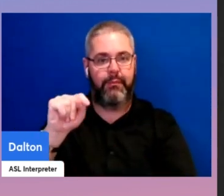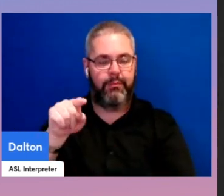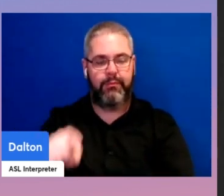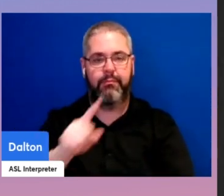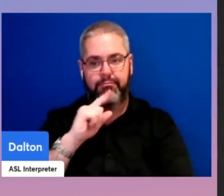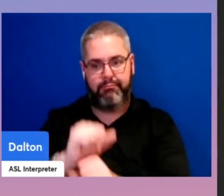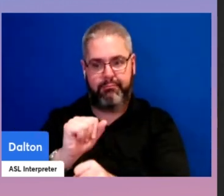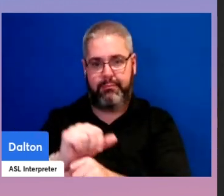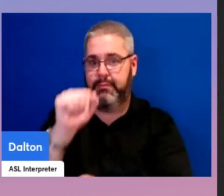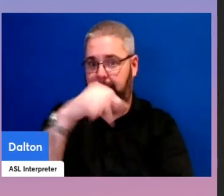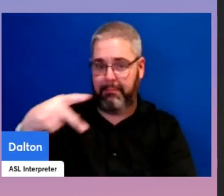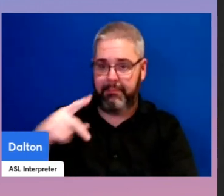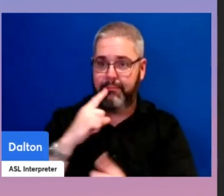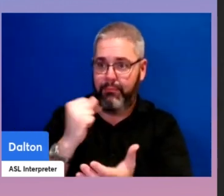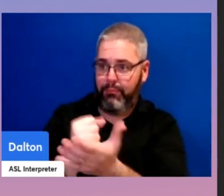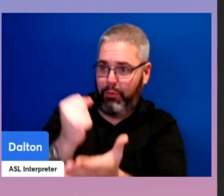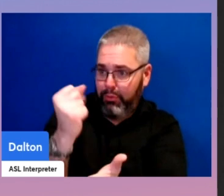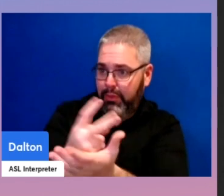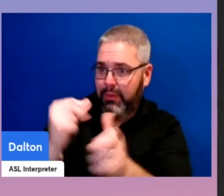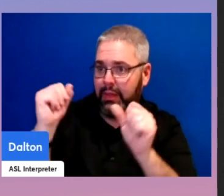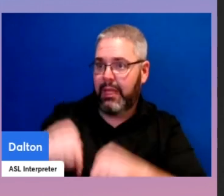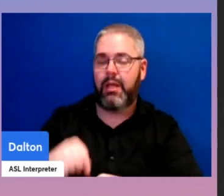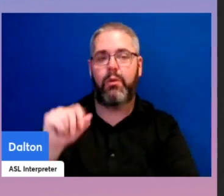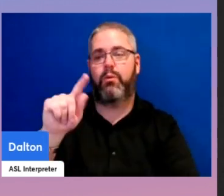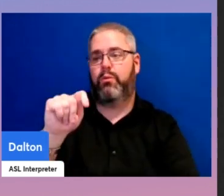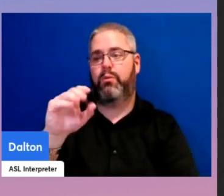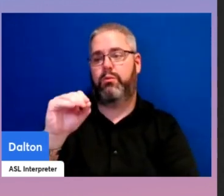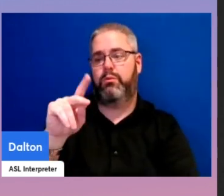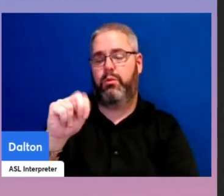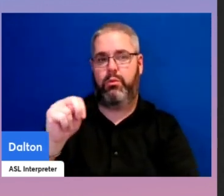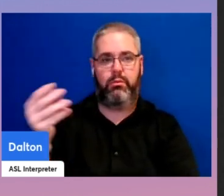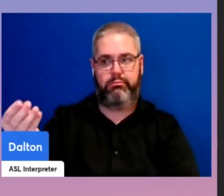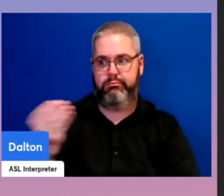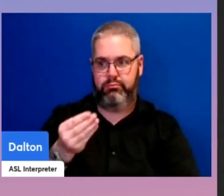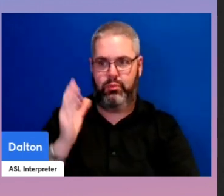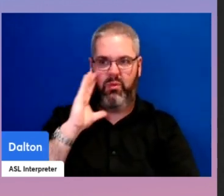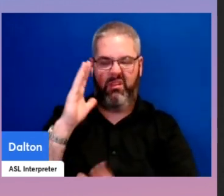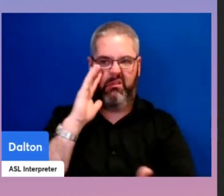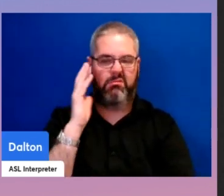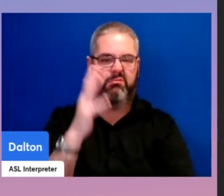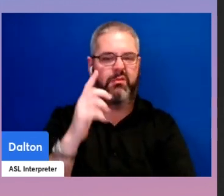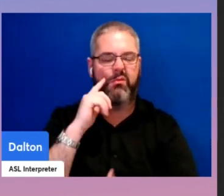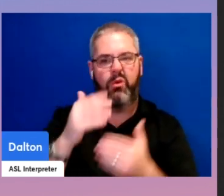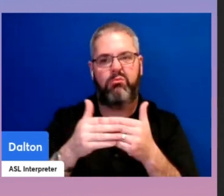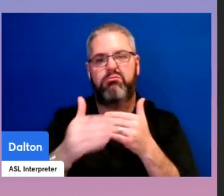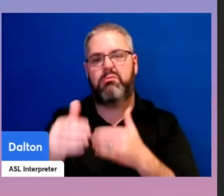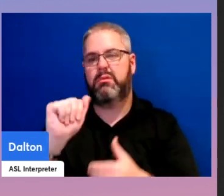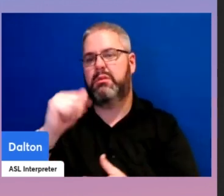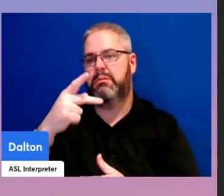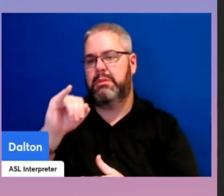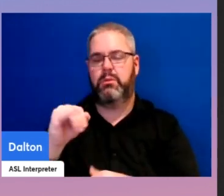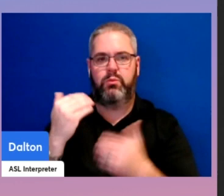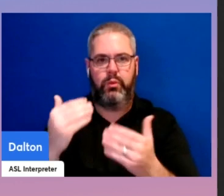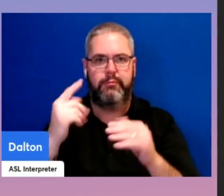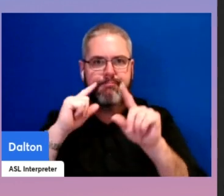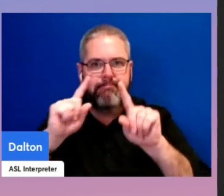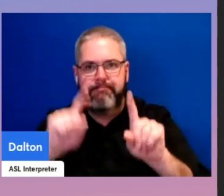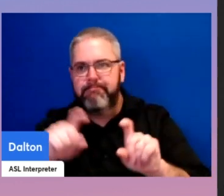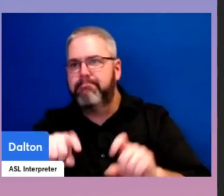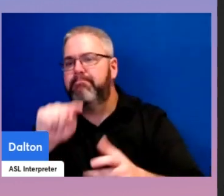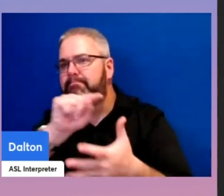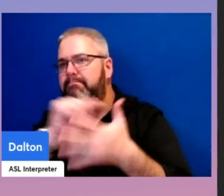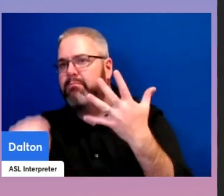can authenticate and get back a token, which it's going to use later to do subsequent API calls. We then go ahead and,